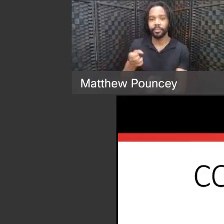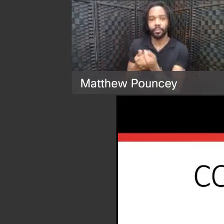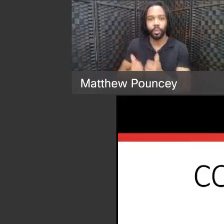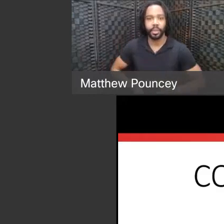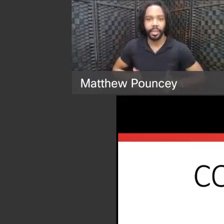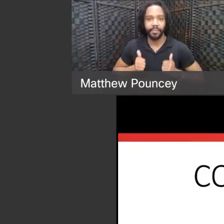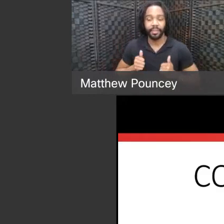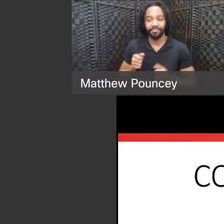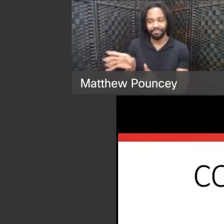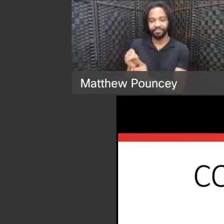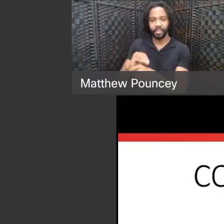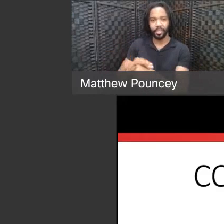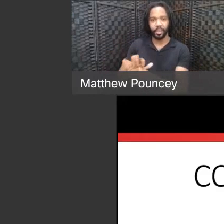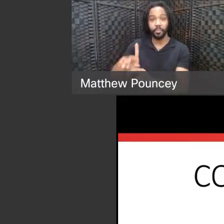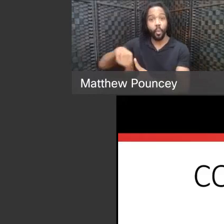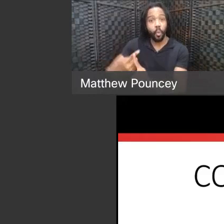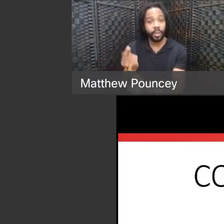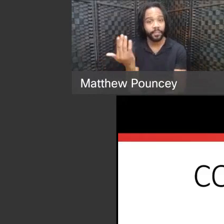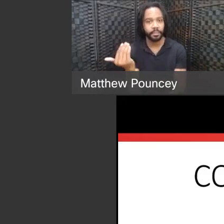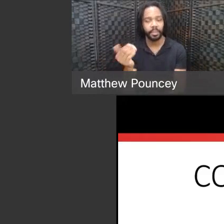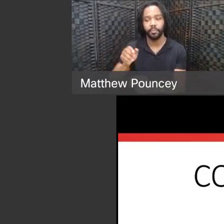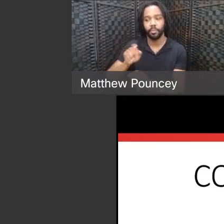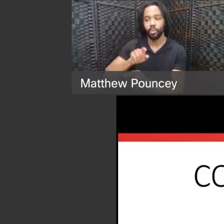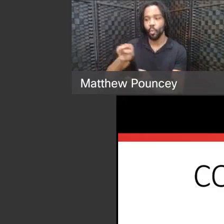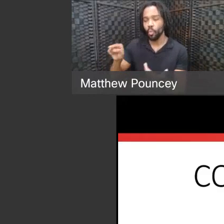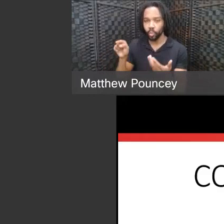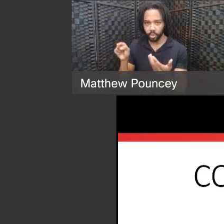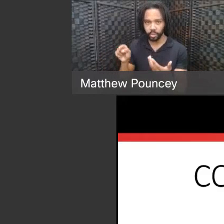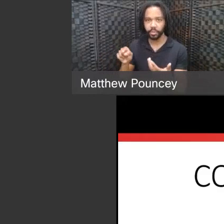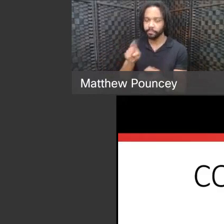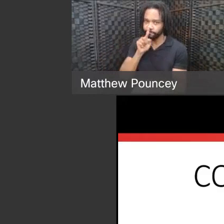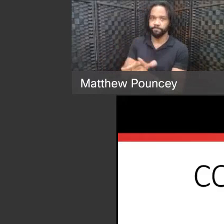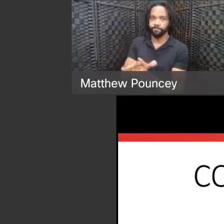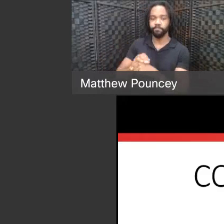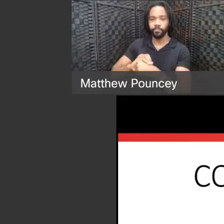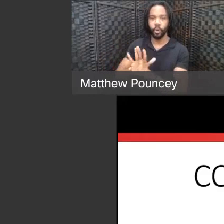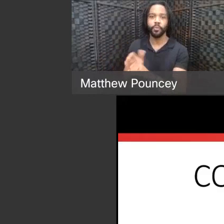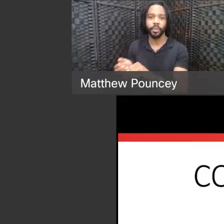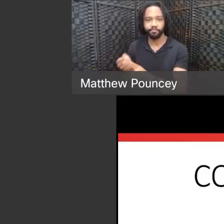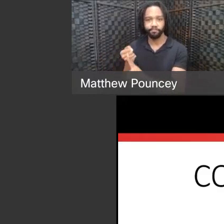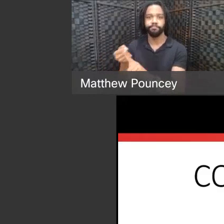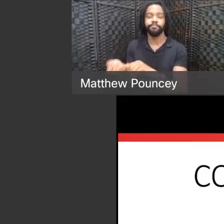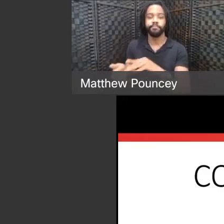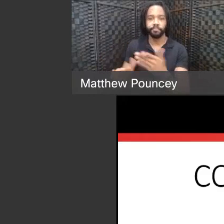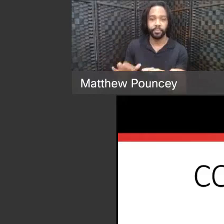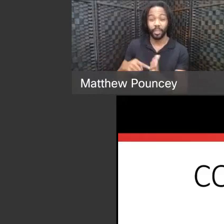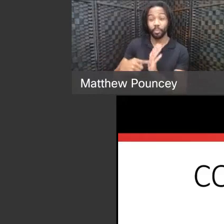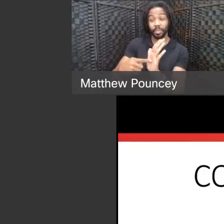COVID, but only 15 of those were confirmed COVID deaths, representing just a little over 5% of people